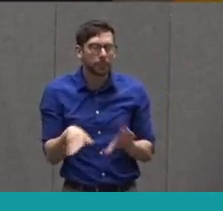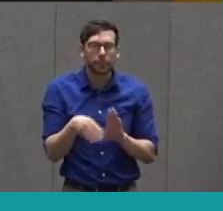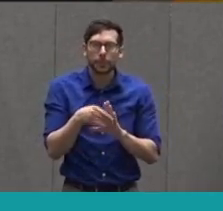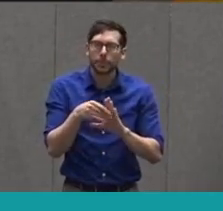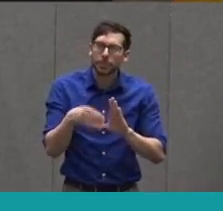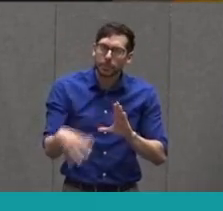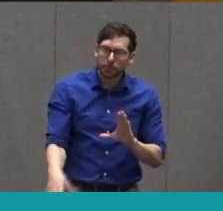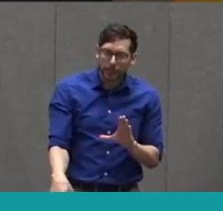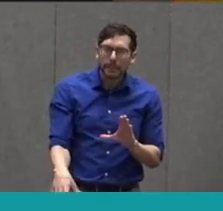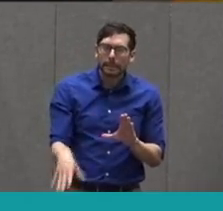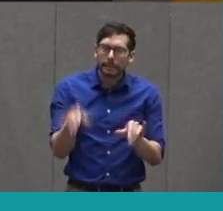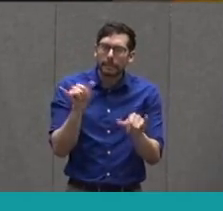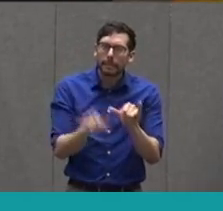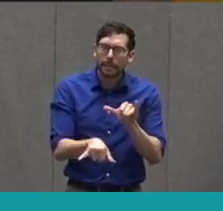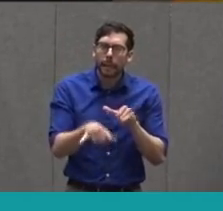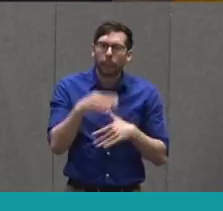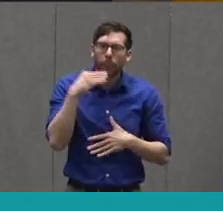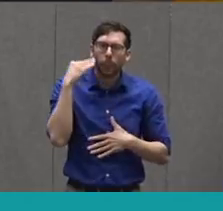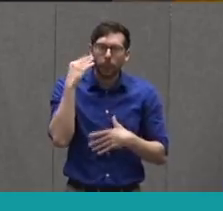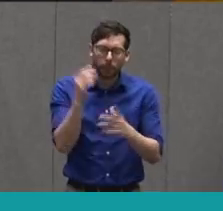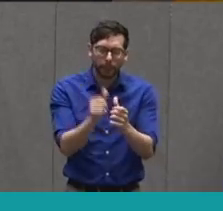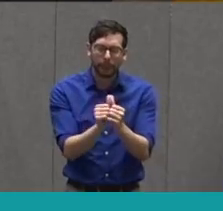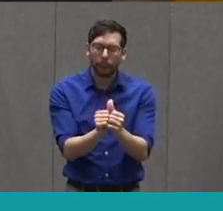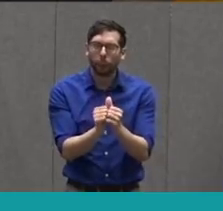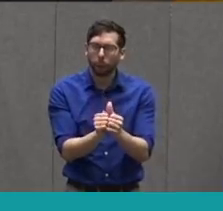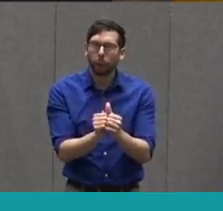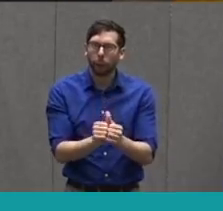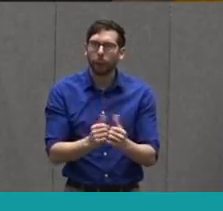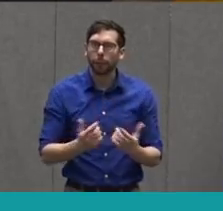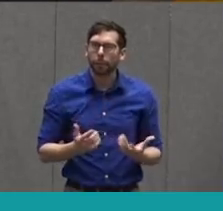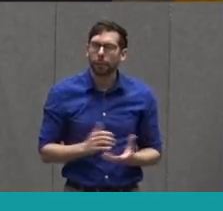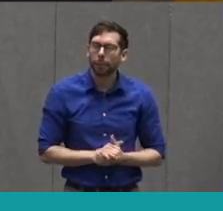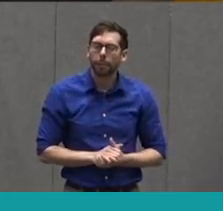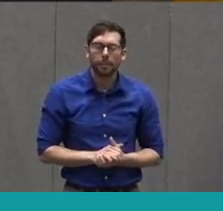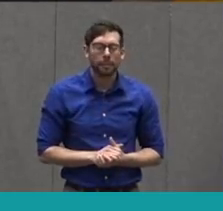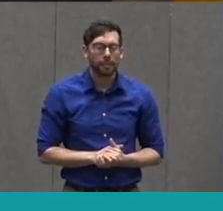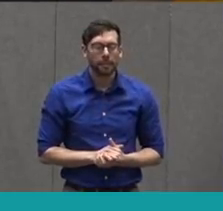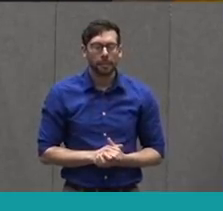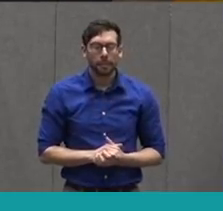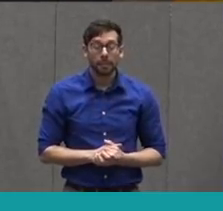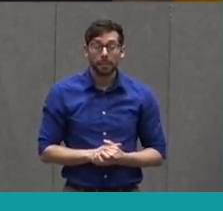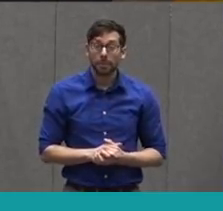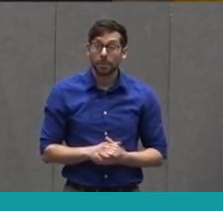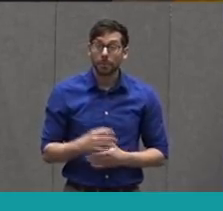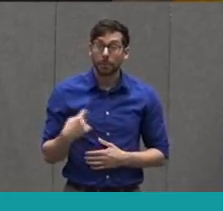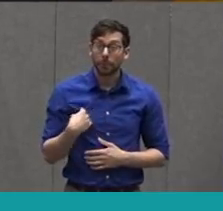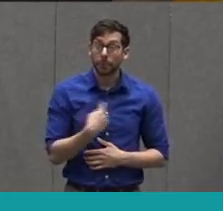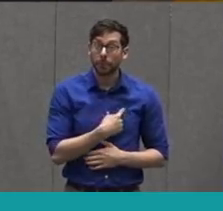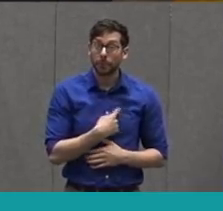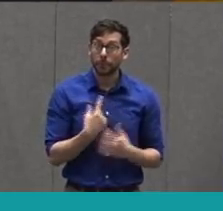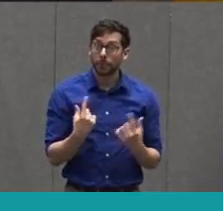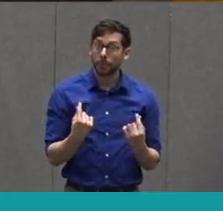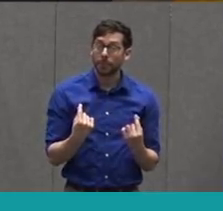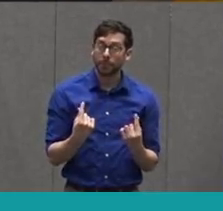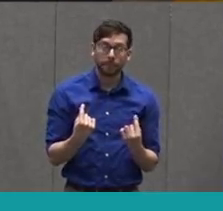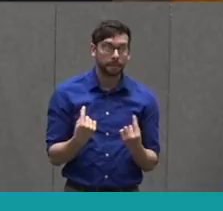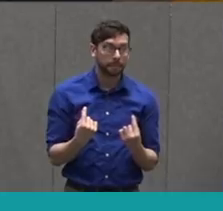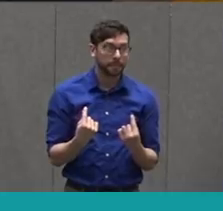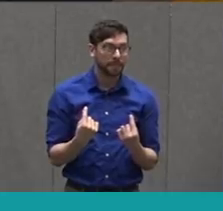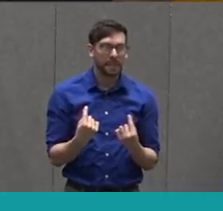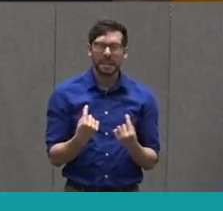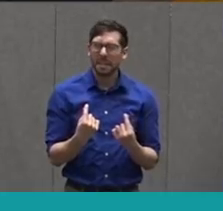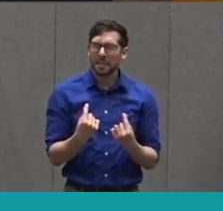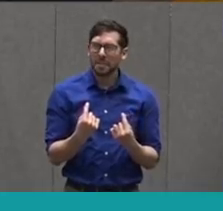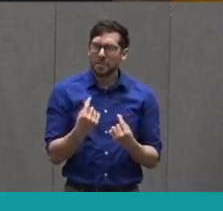during the day while the school is being closed. So what we're going to do, we're going to make a couple of samples